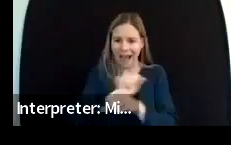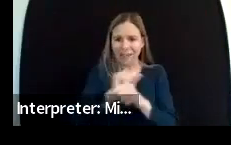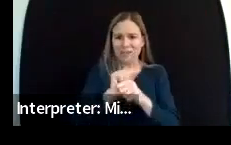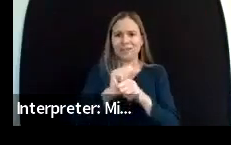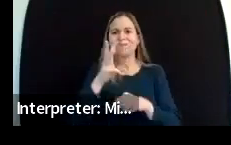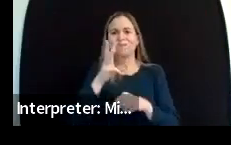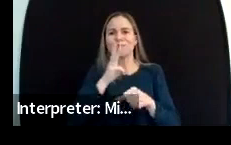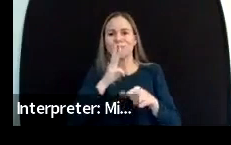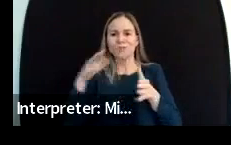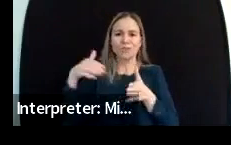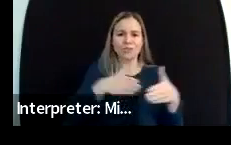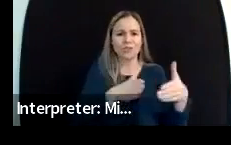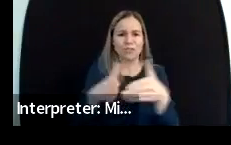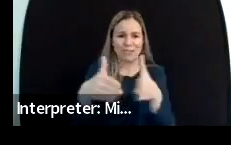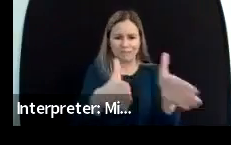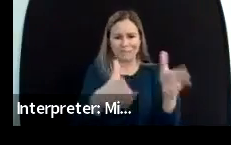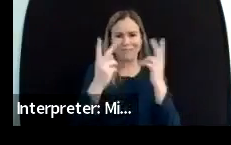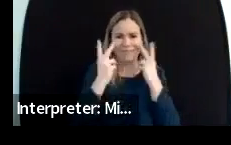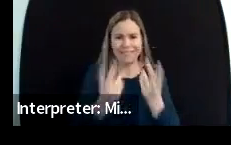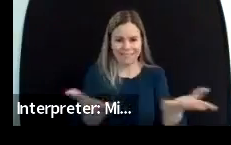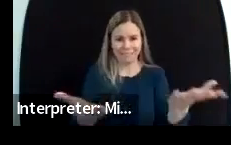just throw an actual stream up there